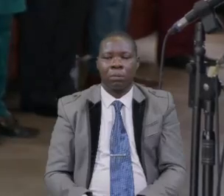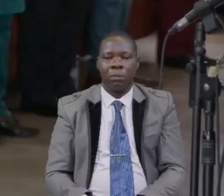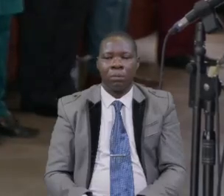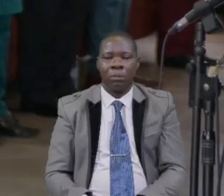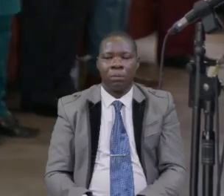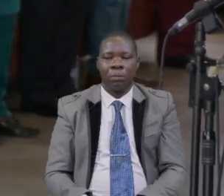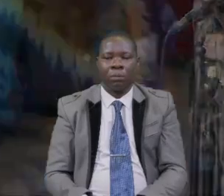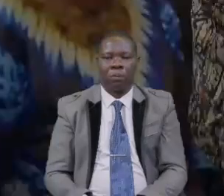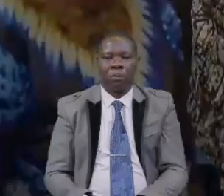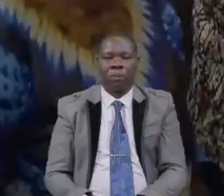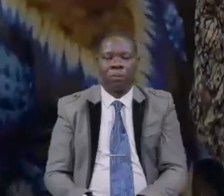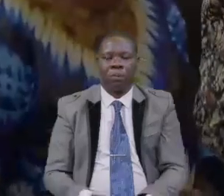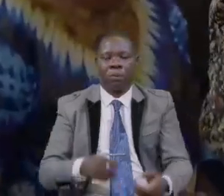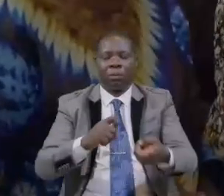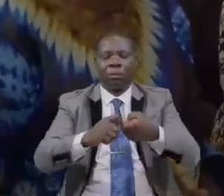Persecution,